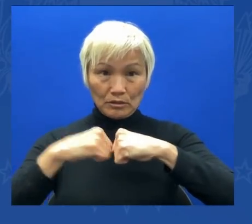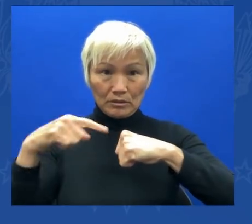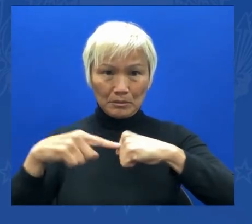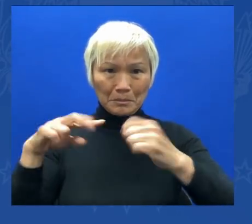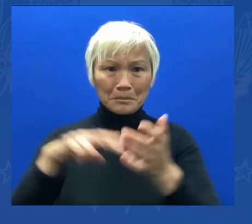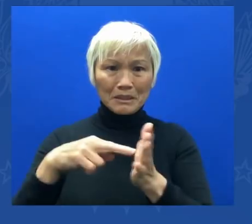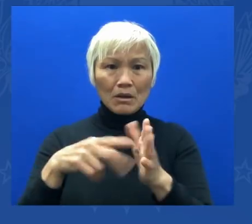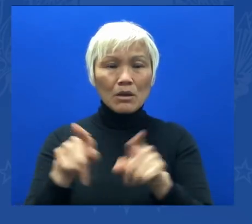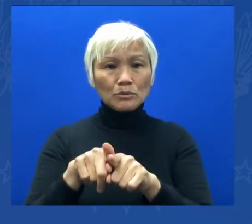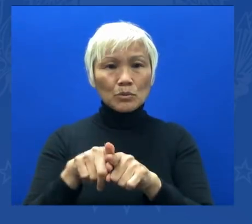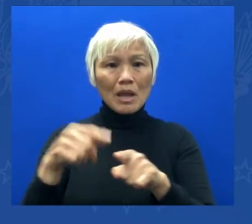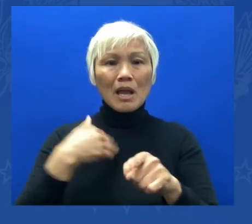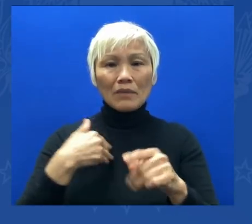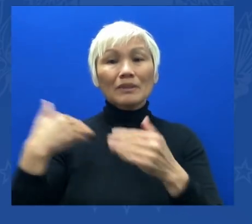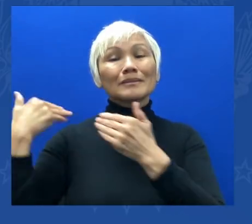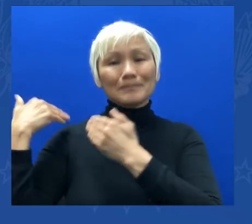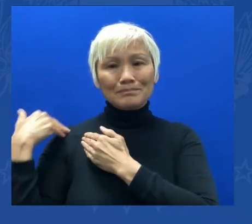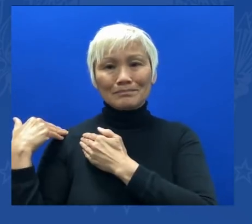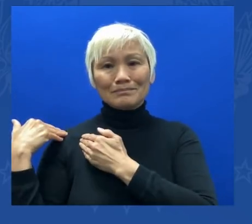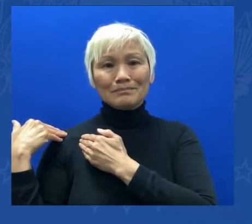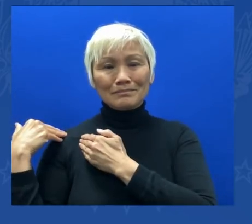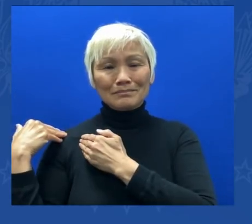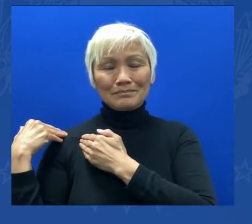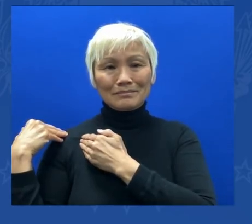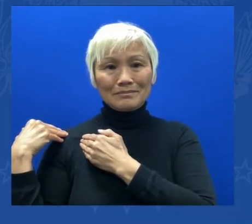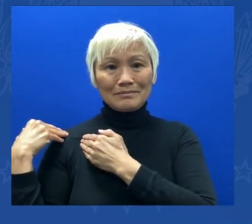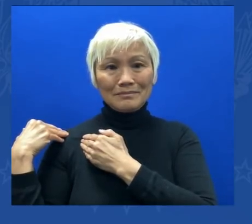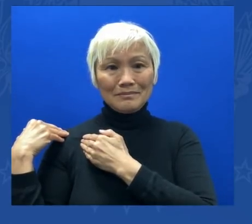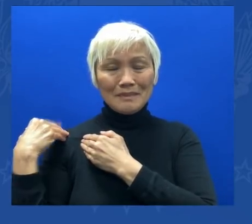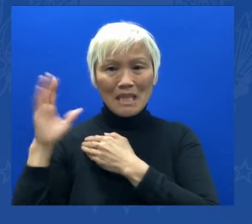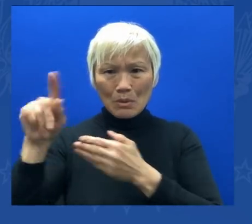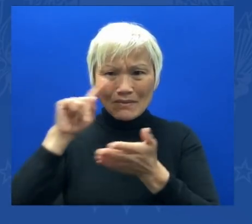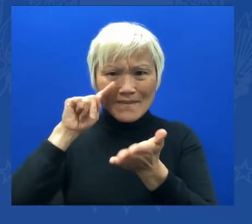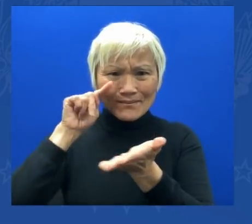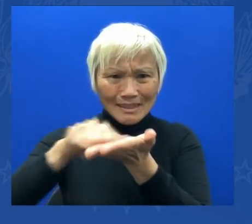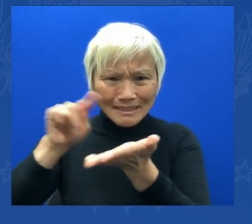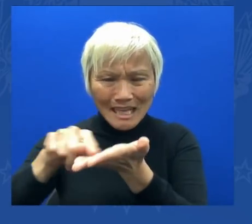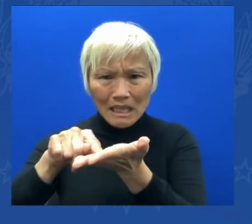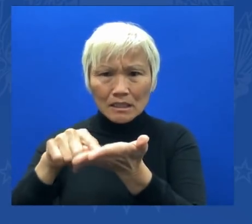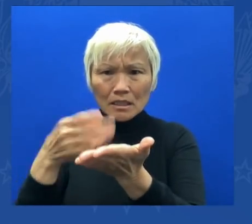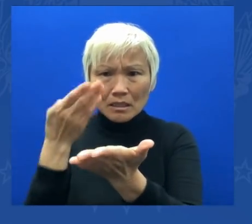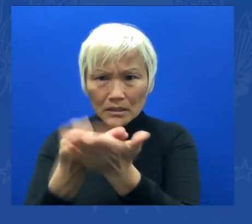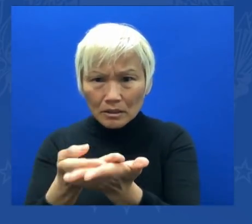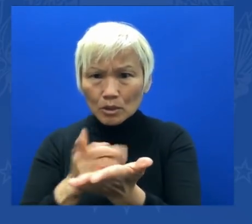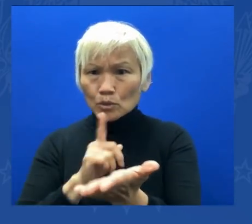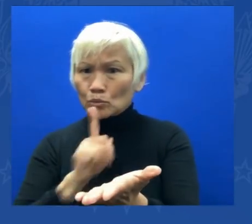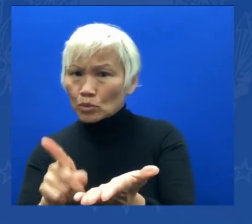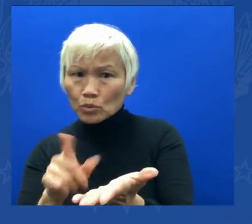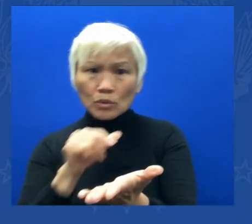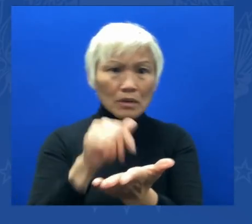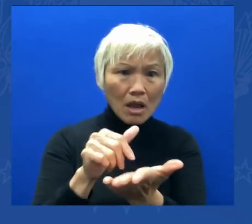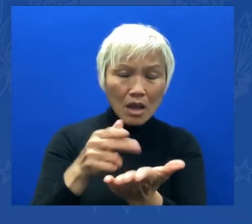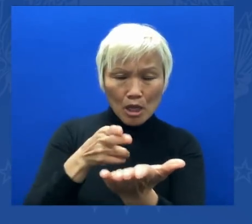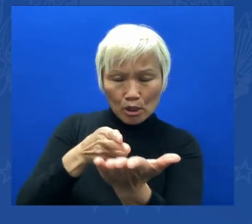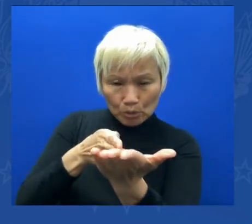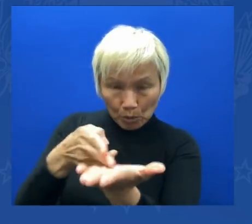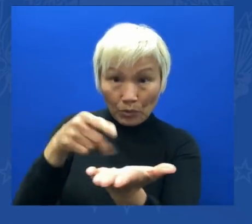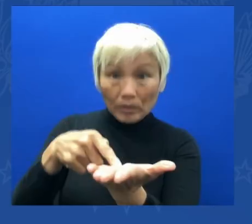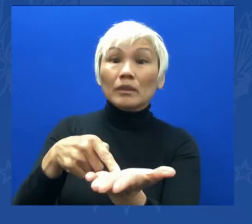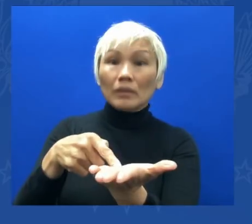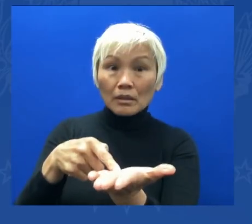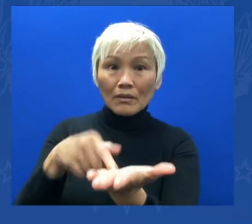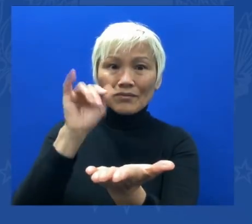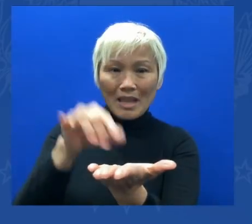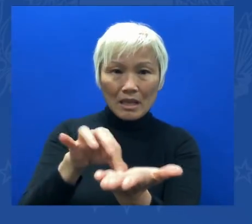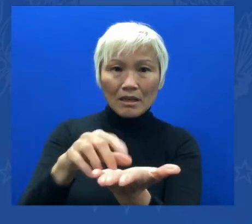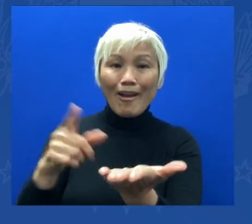you can, not to inflame or entertain, but to illuminate and educate. I know